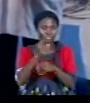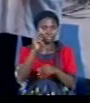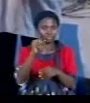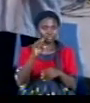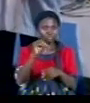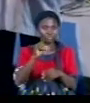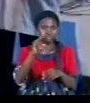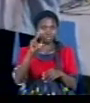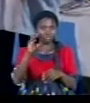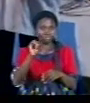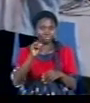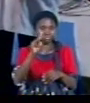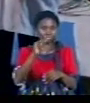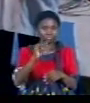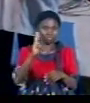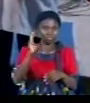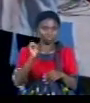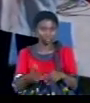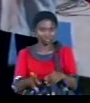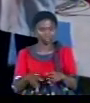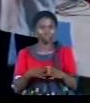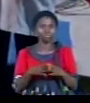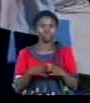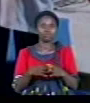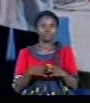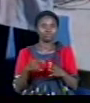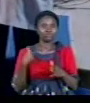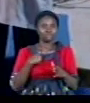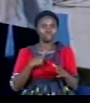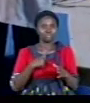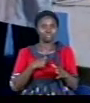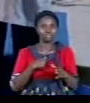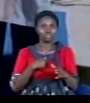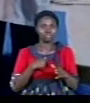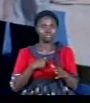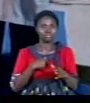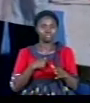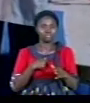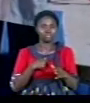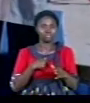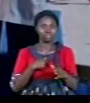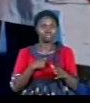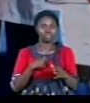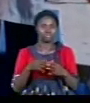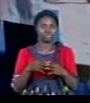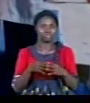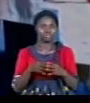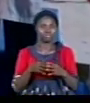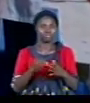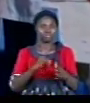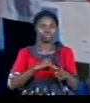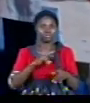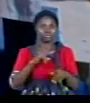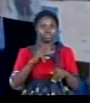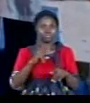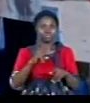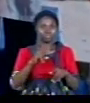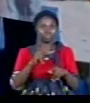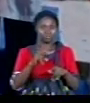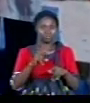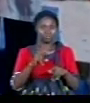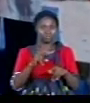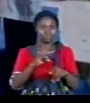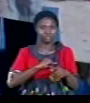we are going for publicity. So I wanted to draw back because of my condition. I said, let me just try.